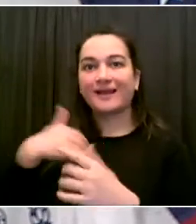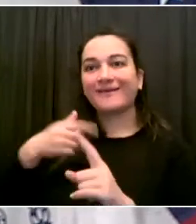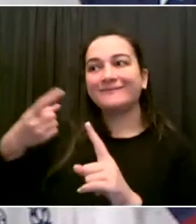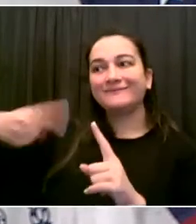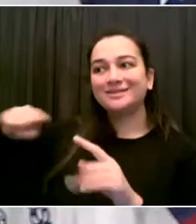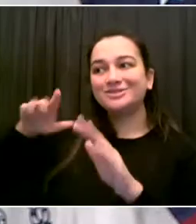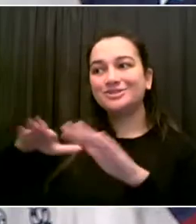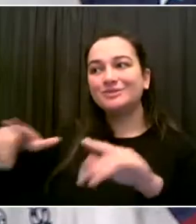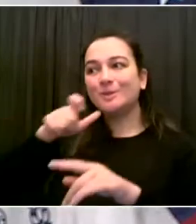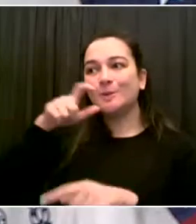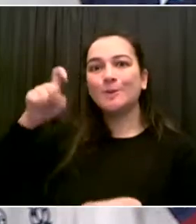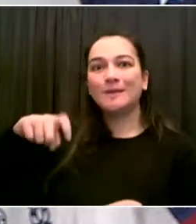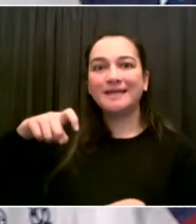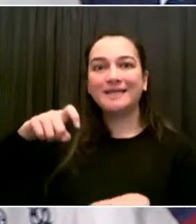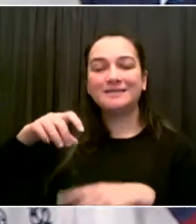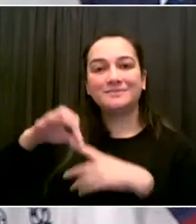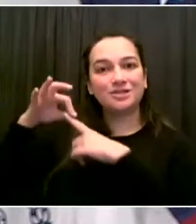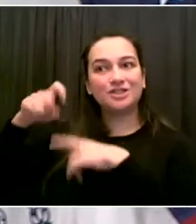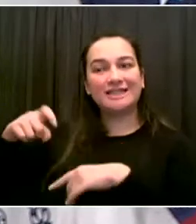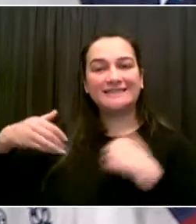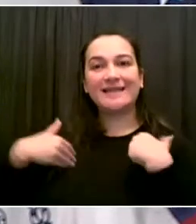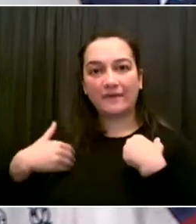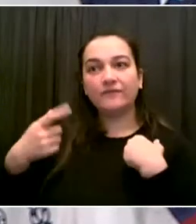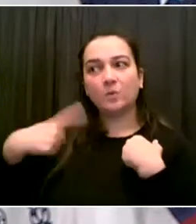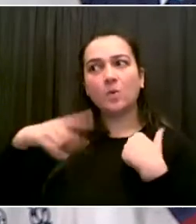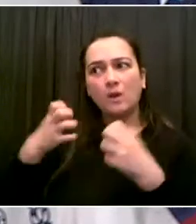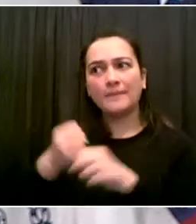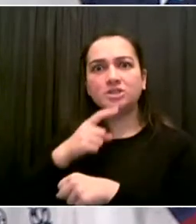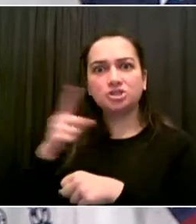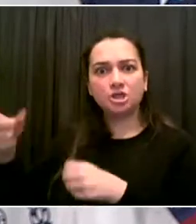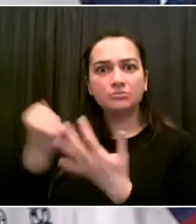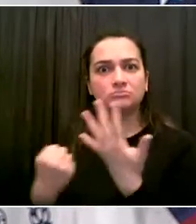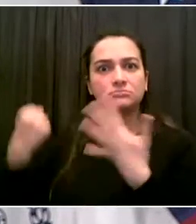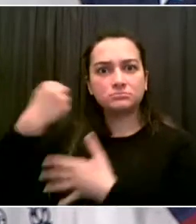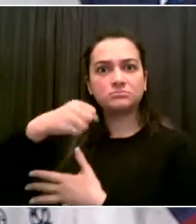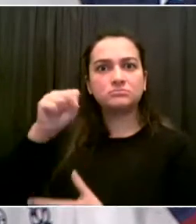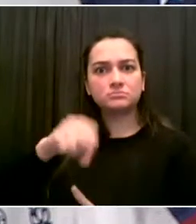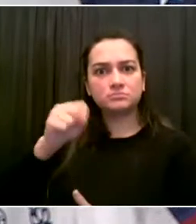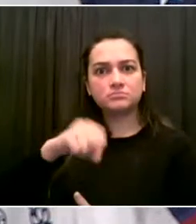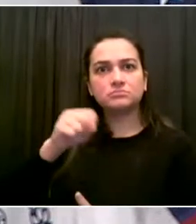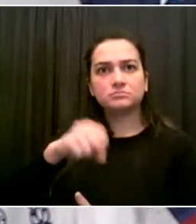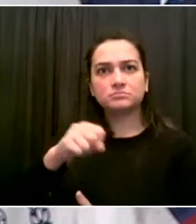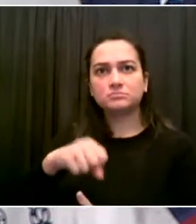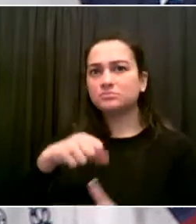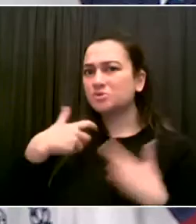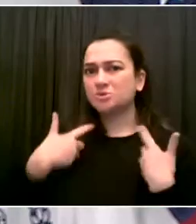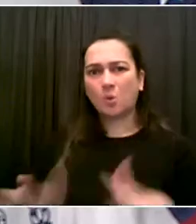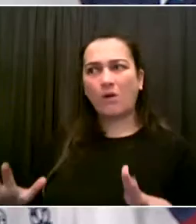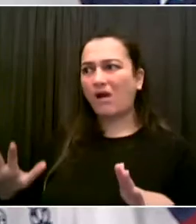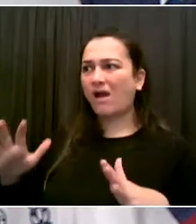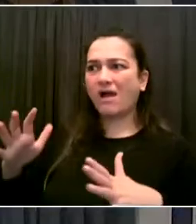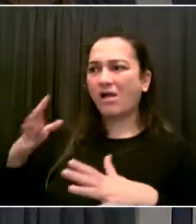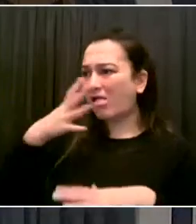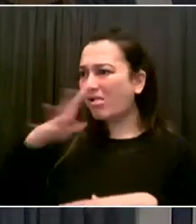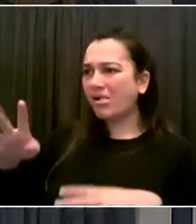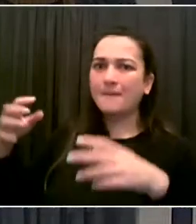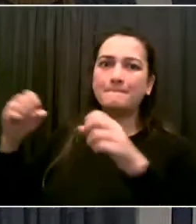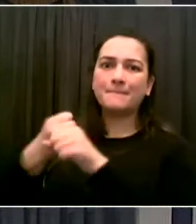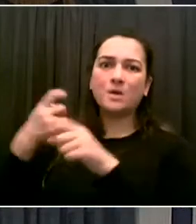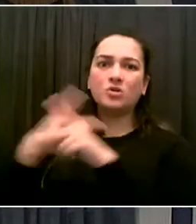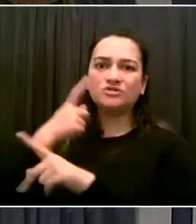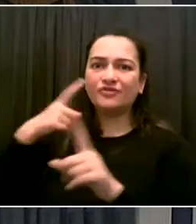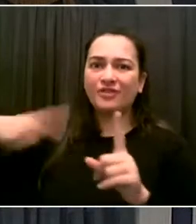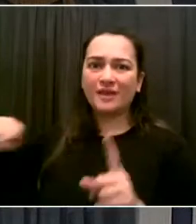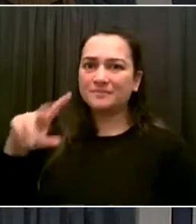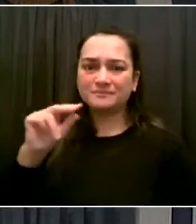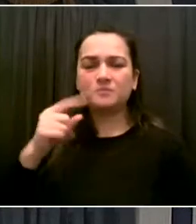much the in-person element matters. So we have factored that into the work we're doing here. Chancellor. Yeah, and part